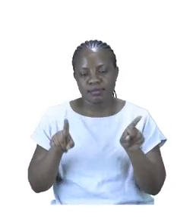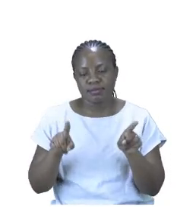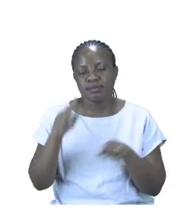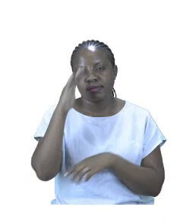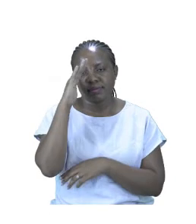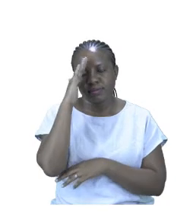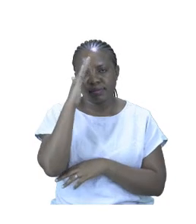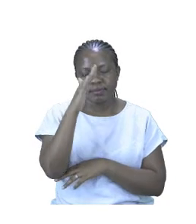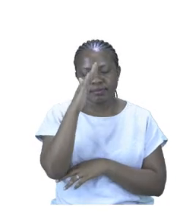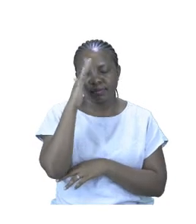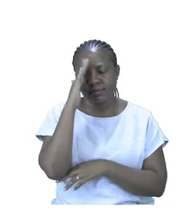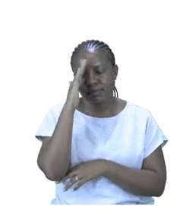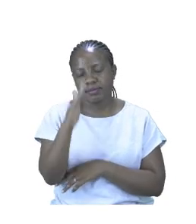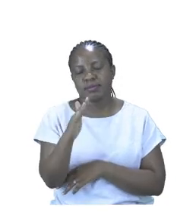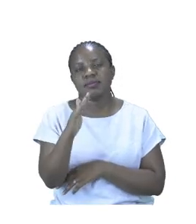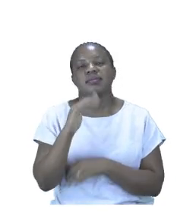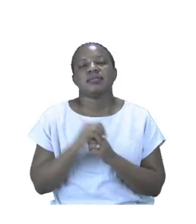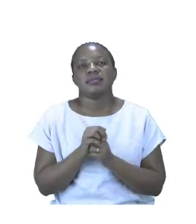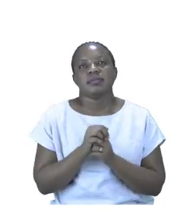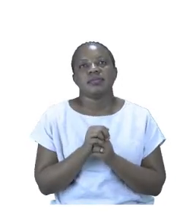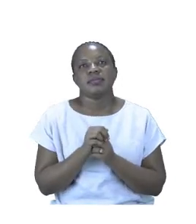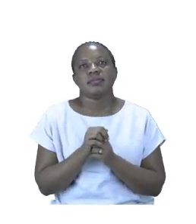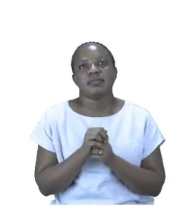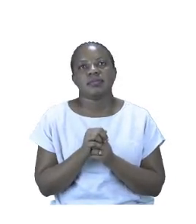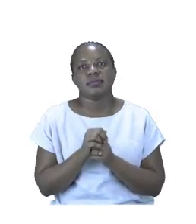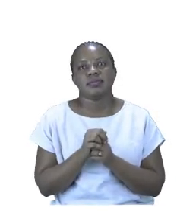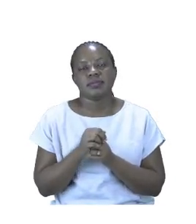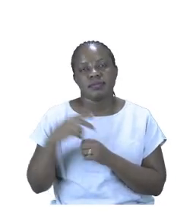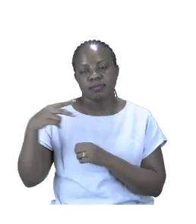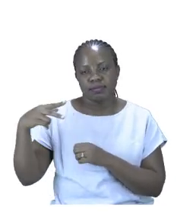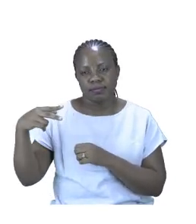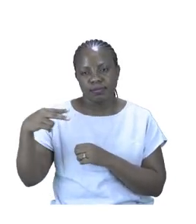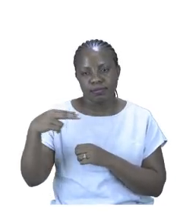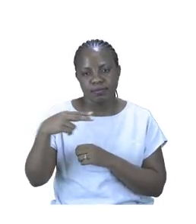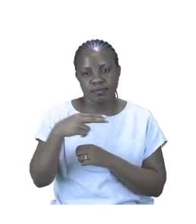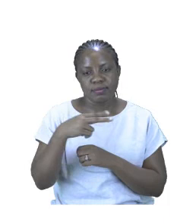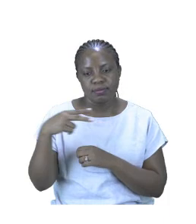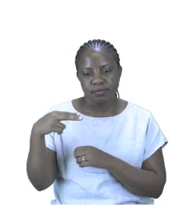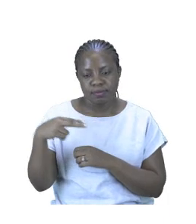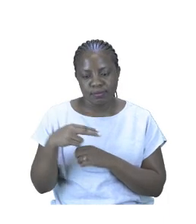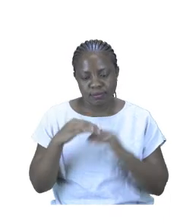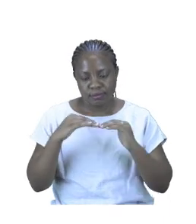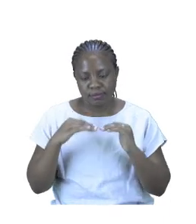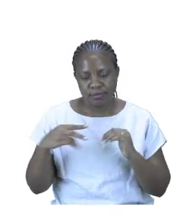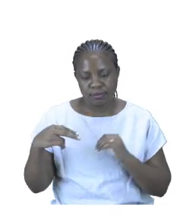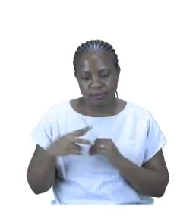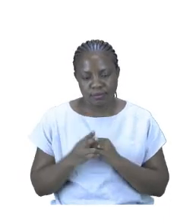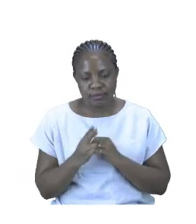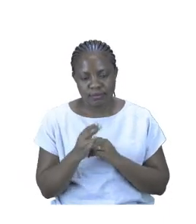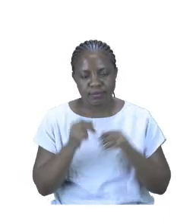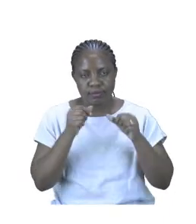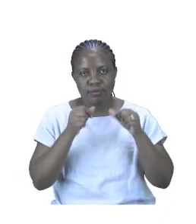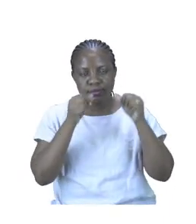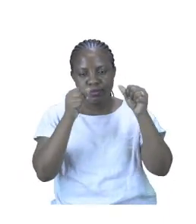their pictures. So it says you are going to cut out the phrases below and then paste